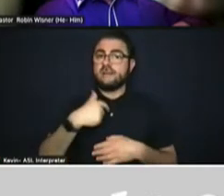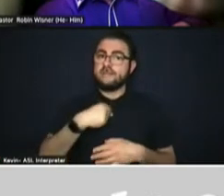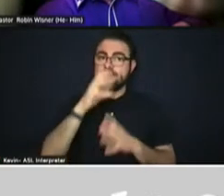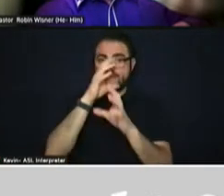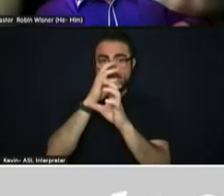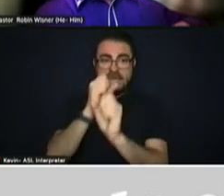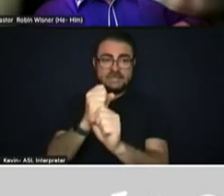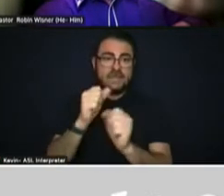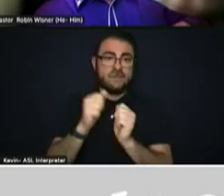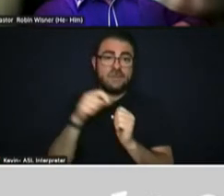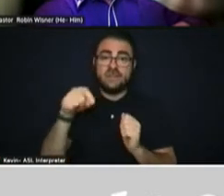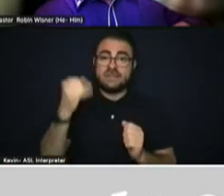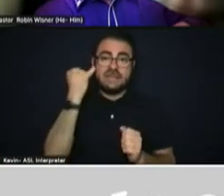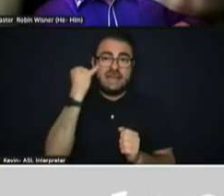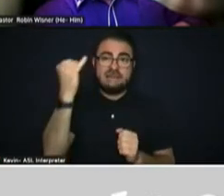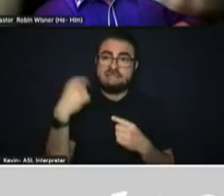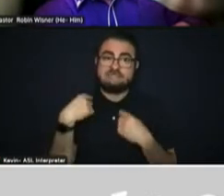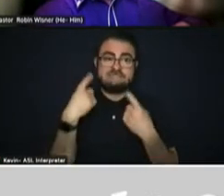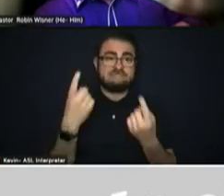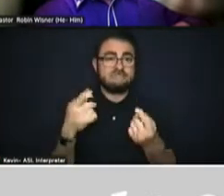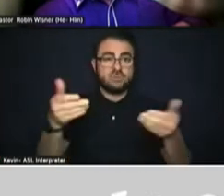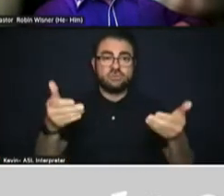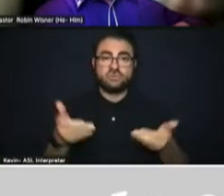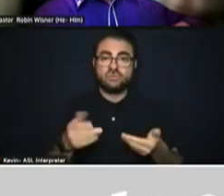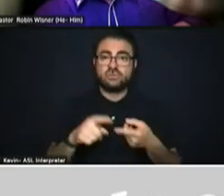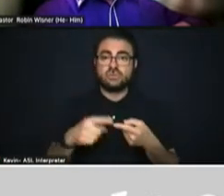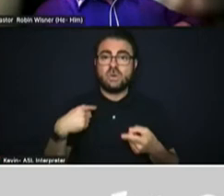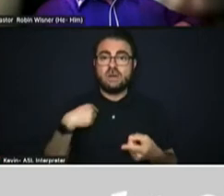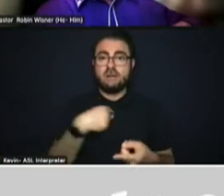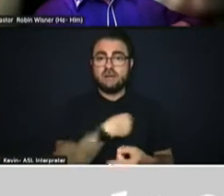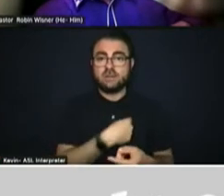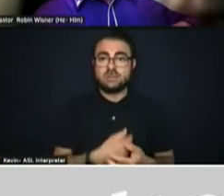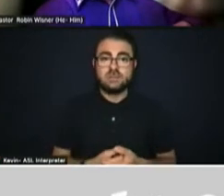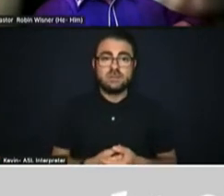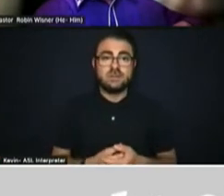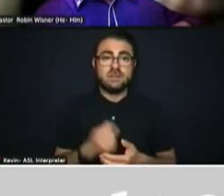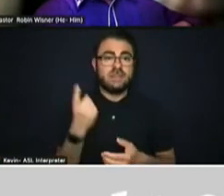idea ever since you introduced it to us last year.